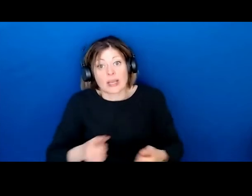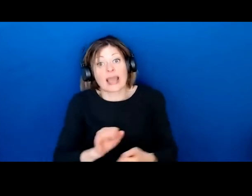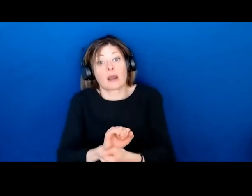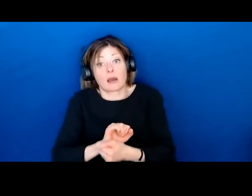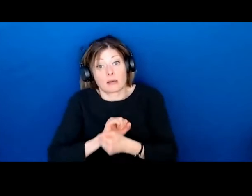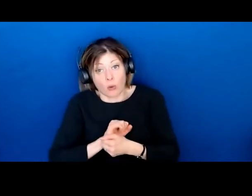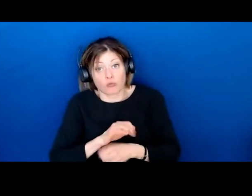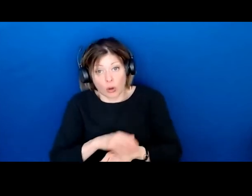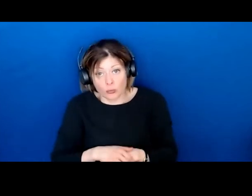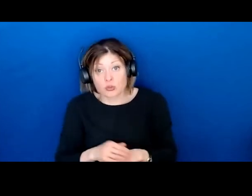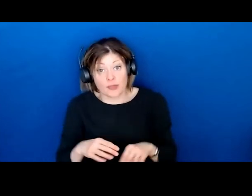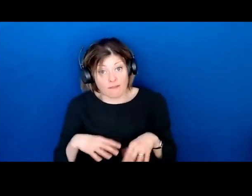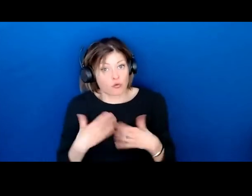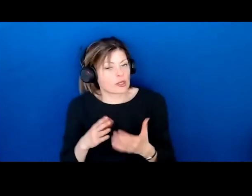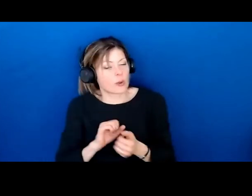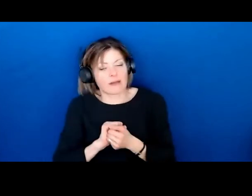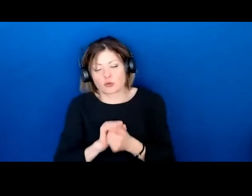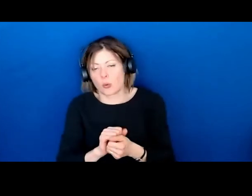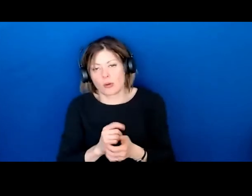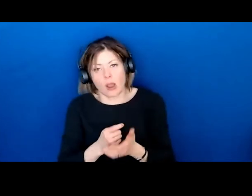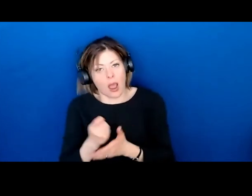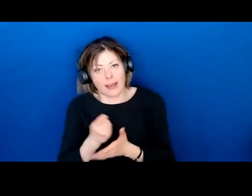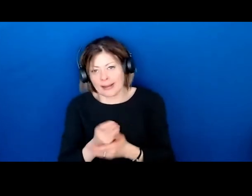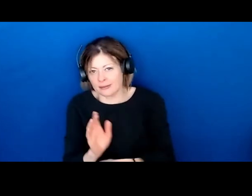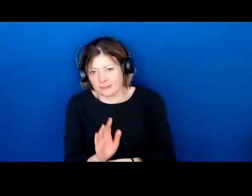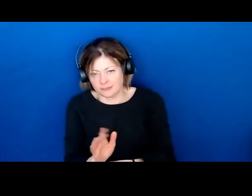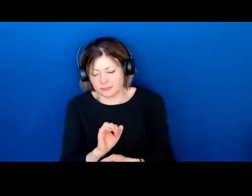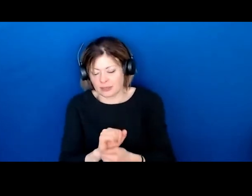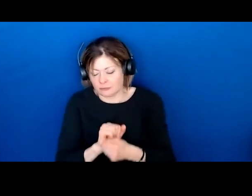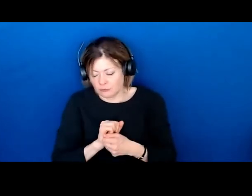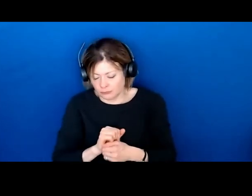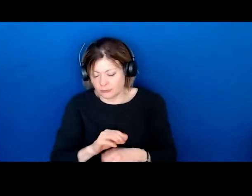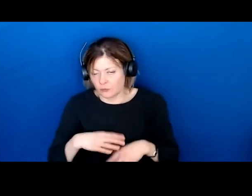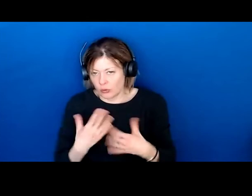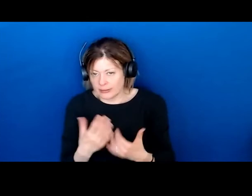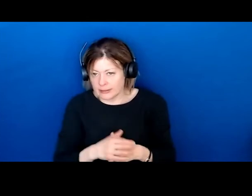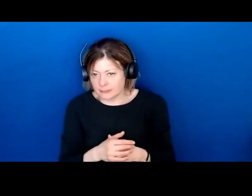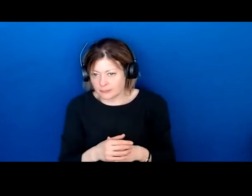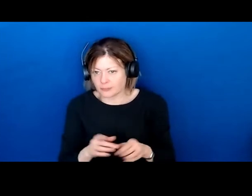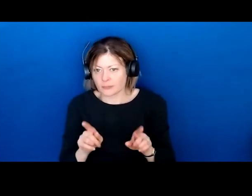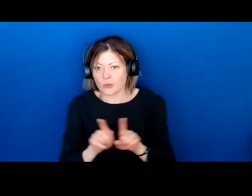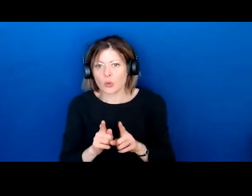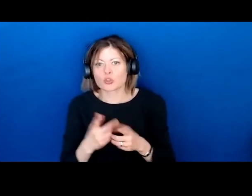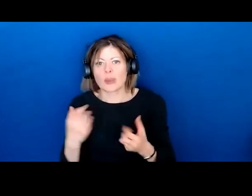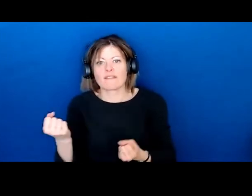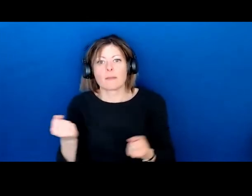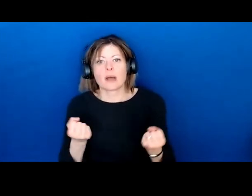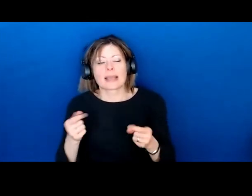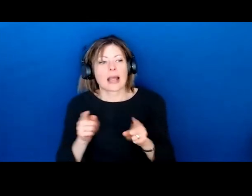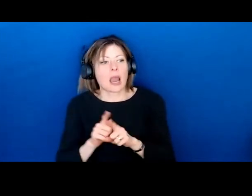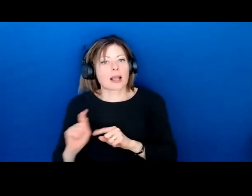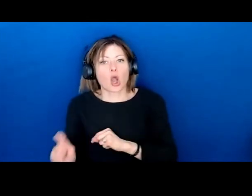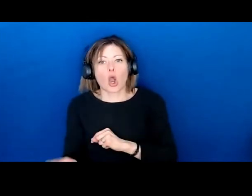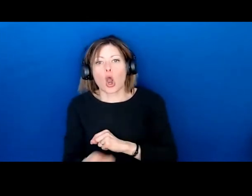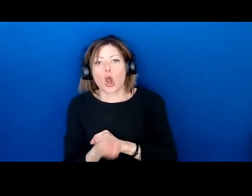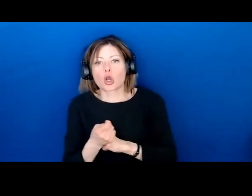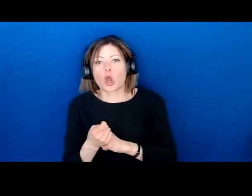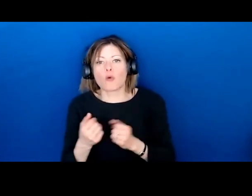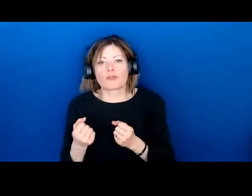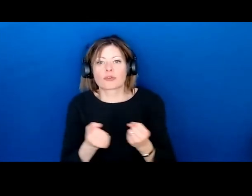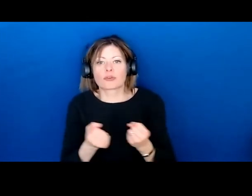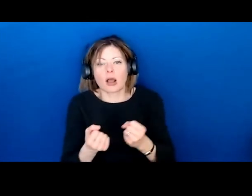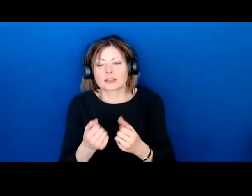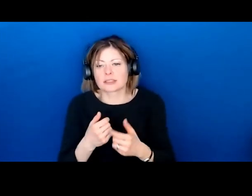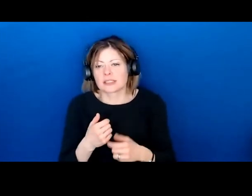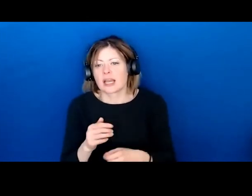free. We also have a buggy, like a golf cart, and it has room